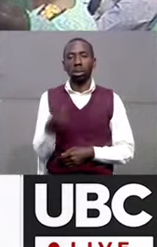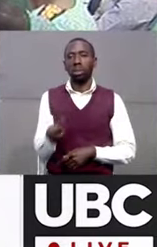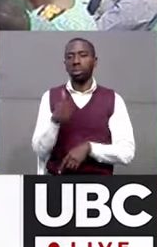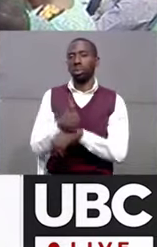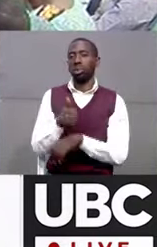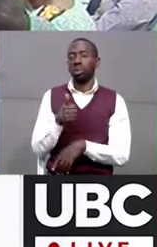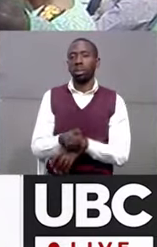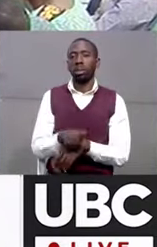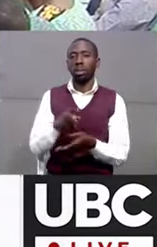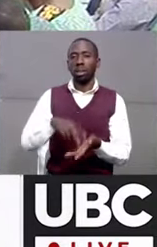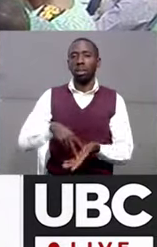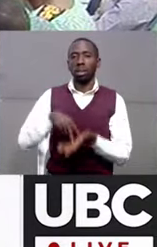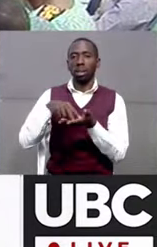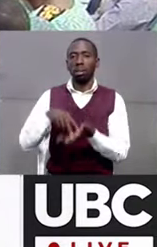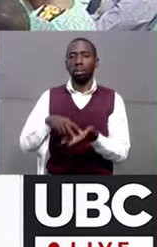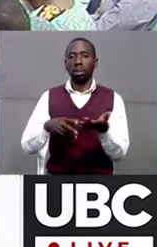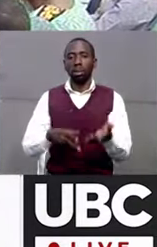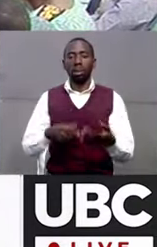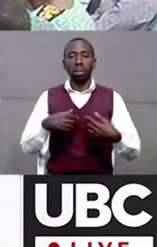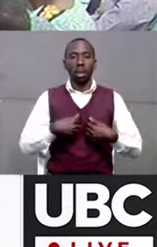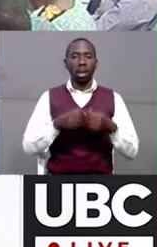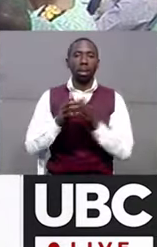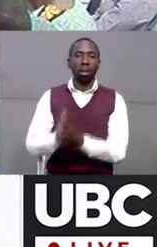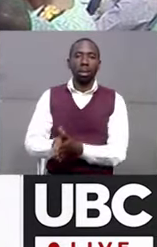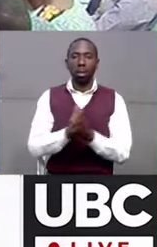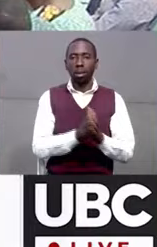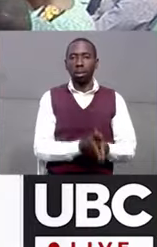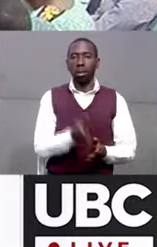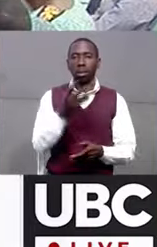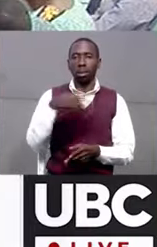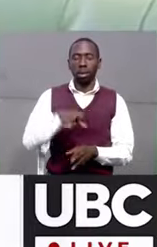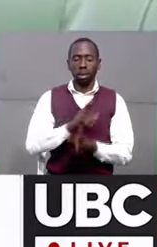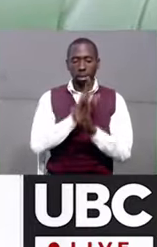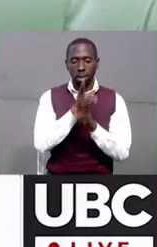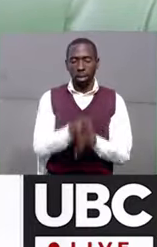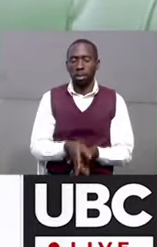Yes. I thank you, Right Honorable Speaker.